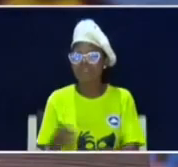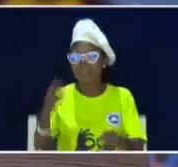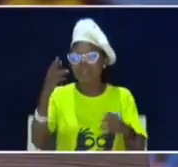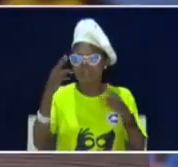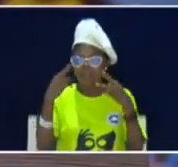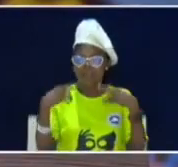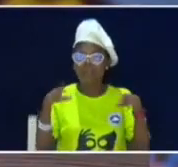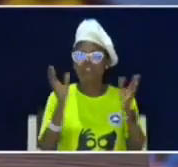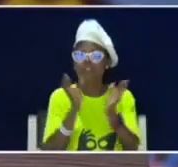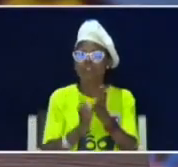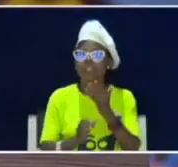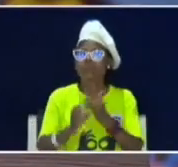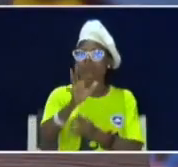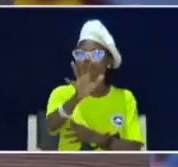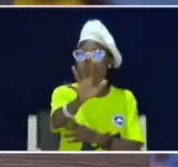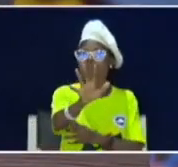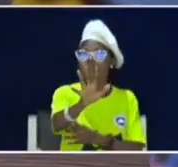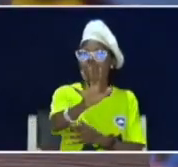Revelation chapter 5 and verse 10.